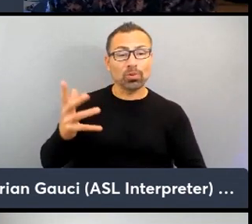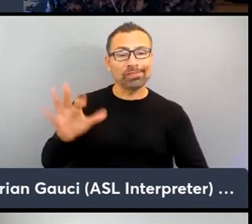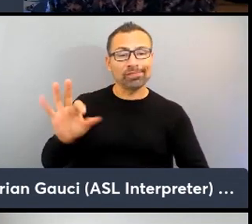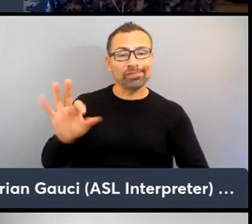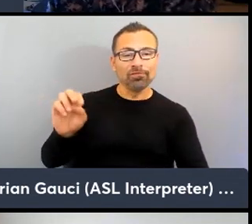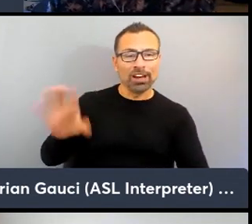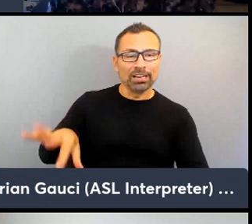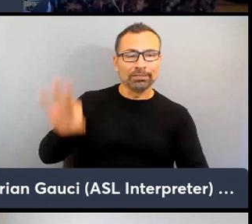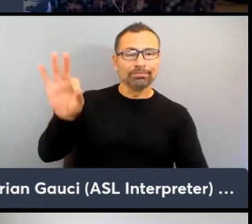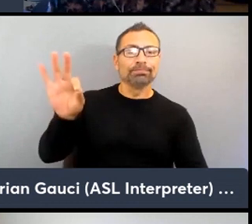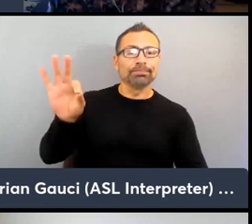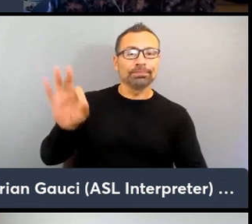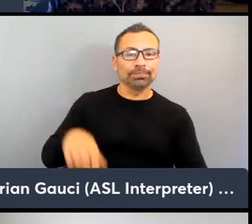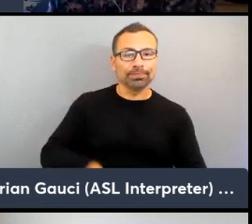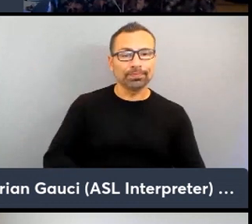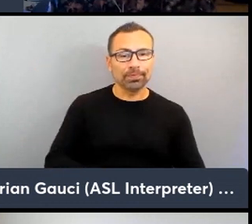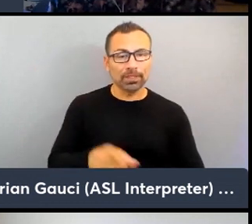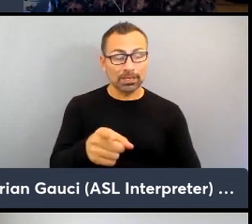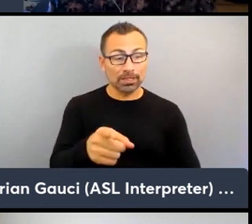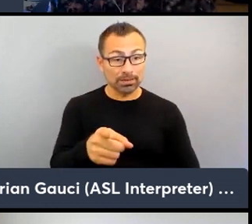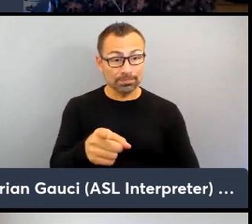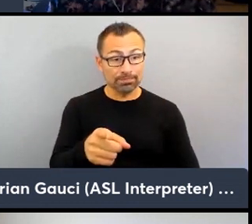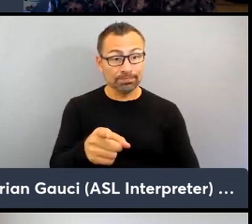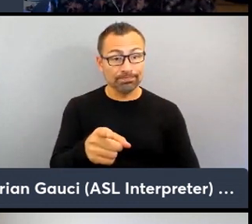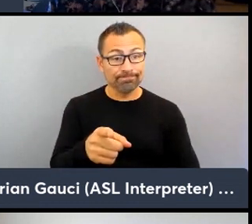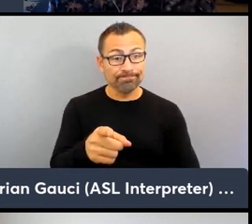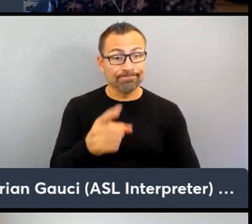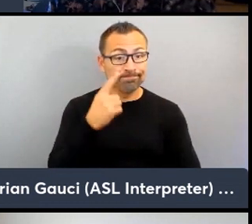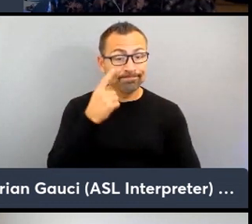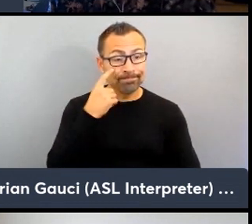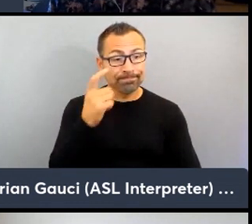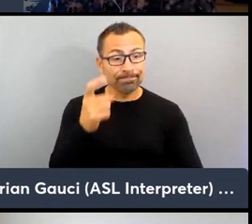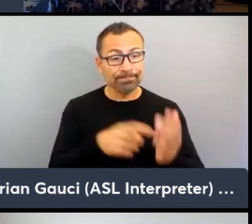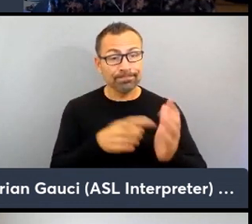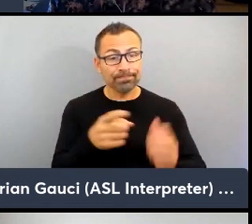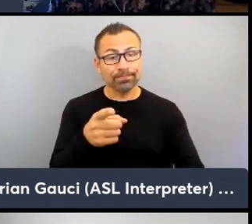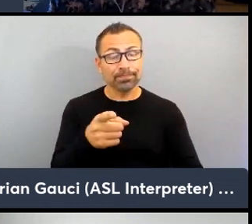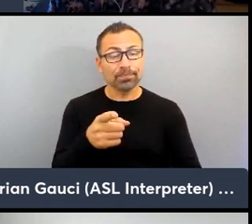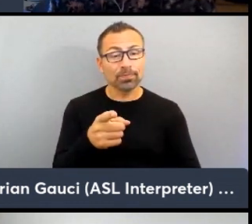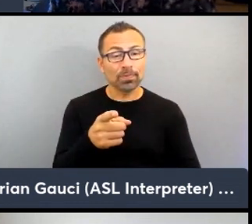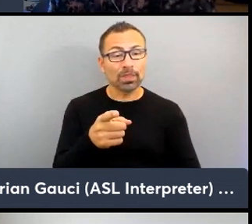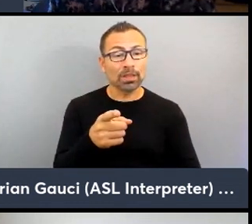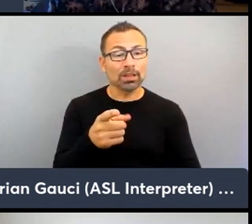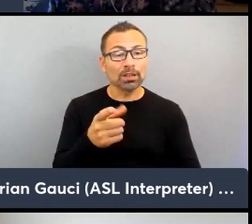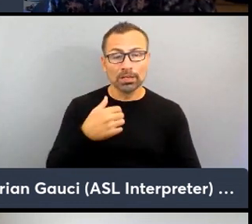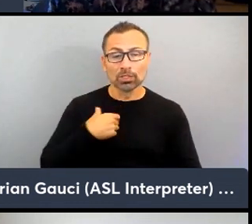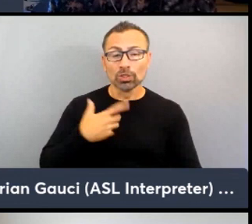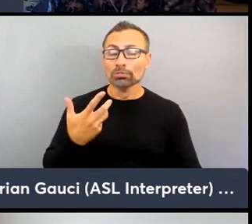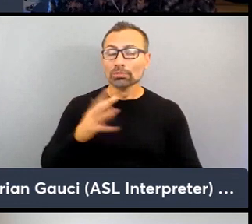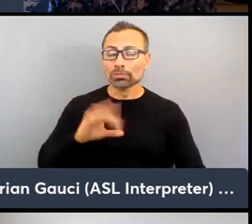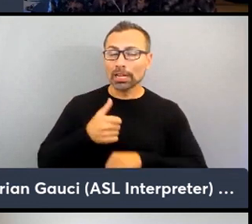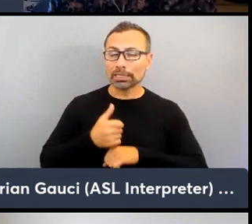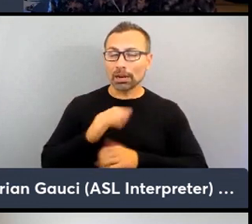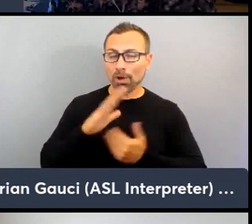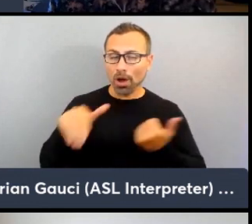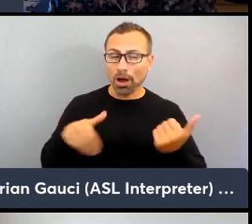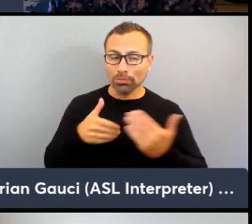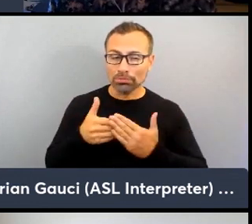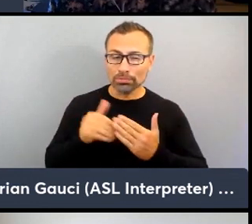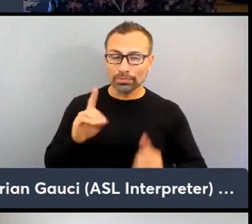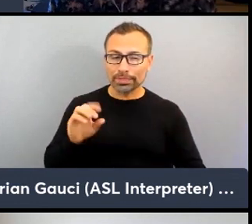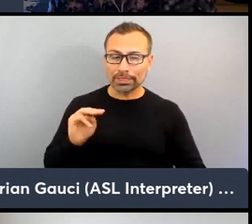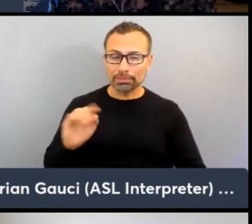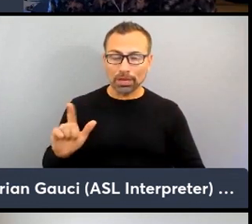here, one of the I enabled all the DML events on this cluster. So you can see